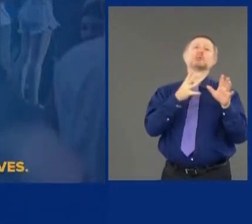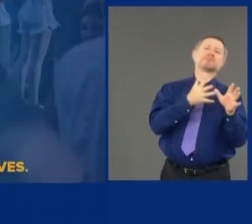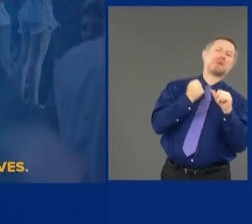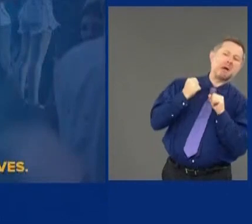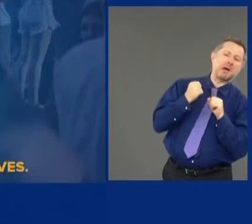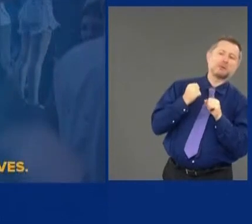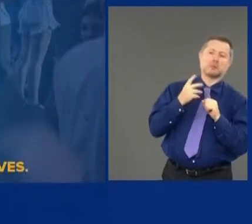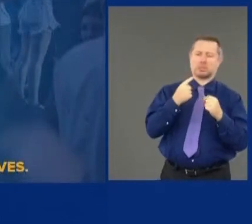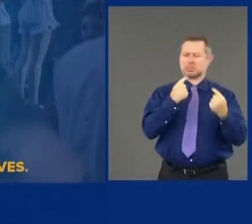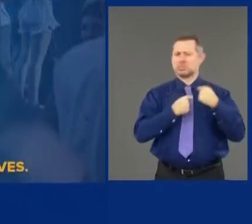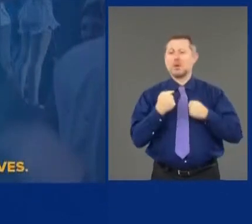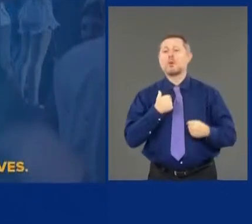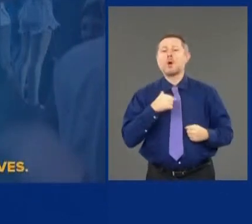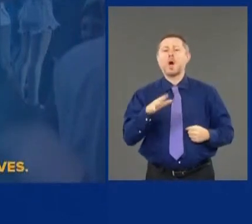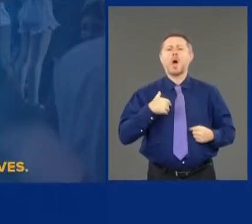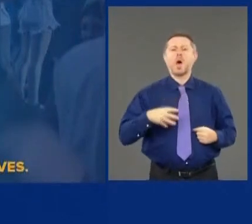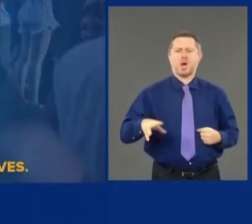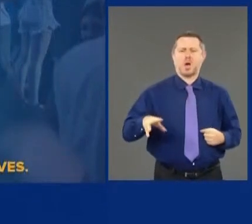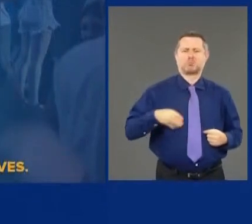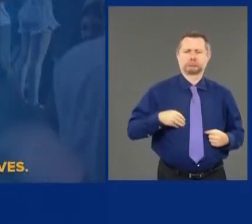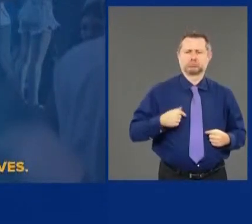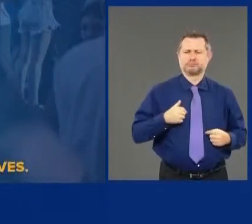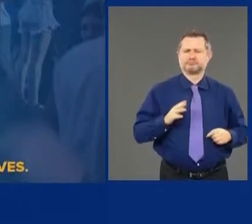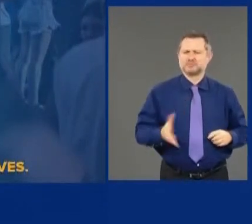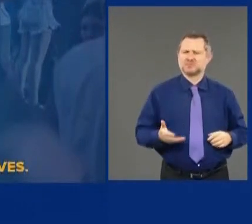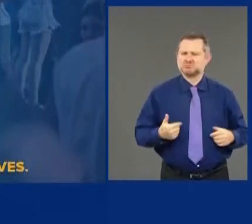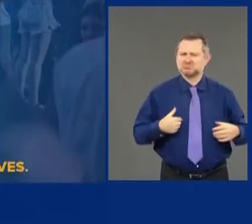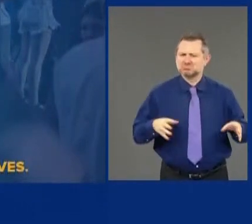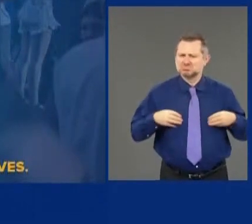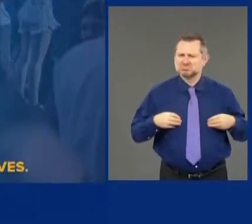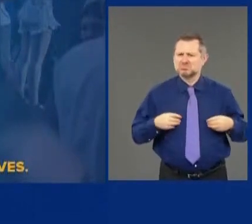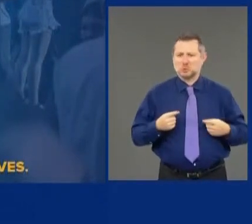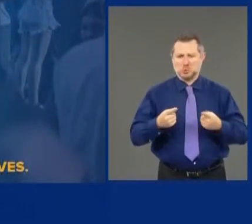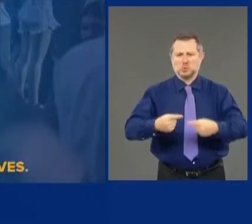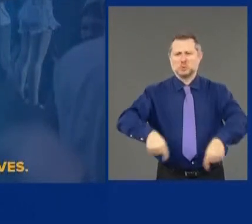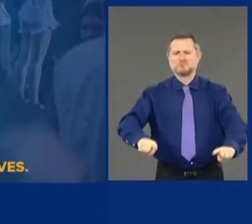I don't have a problem with that. They had one job: